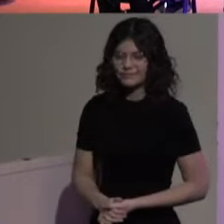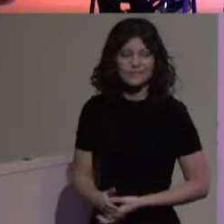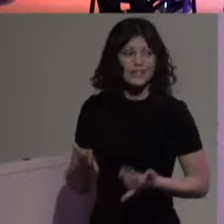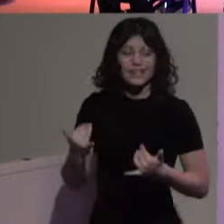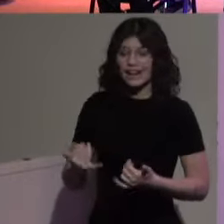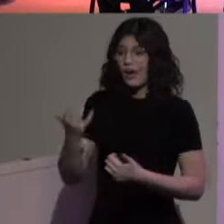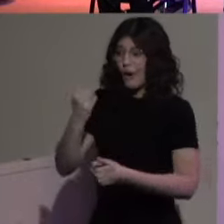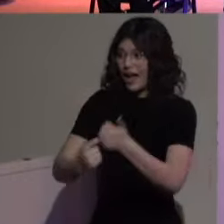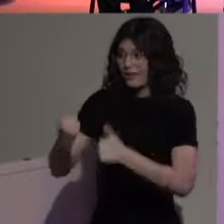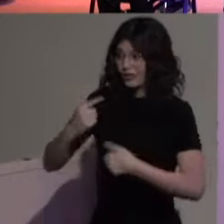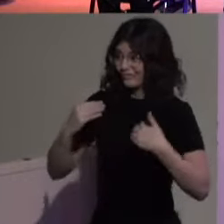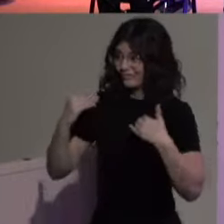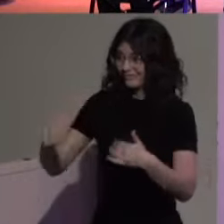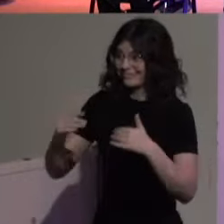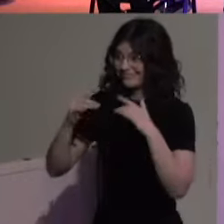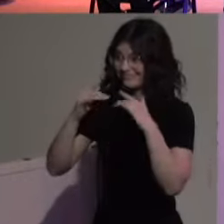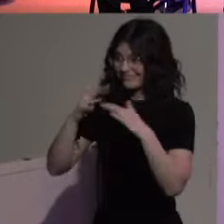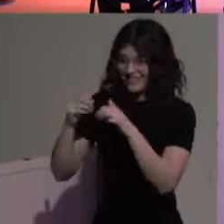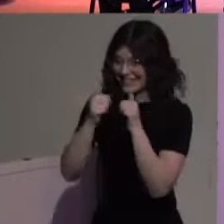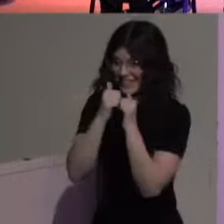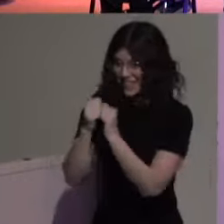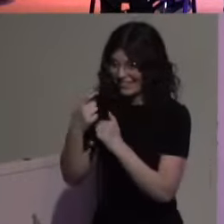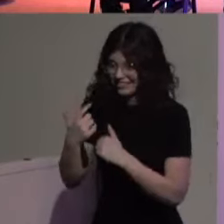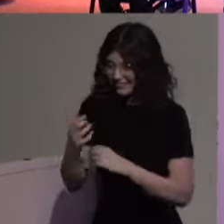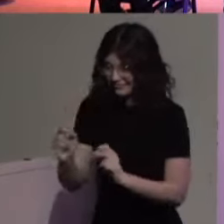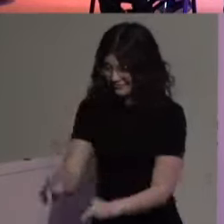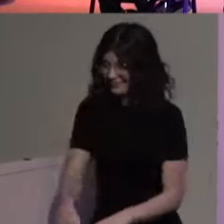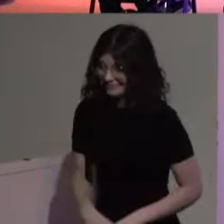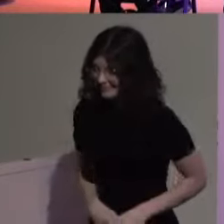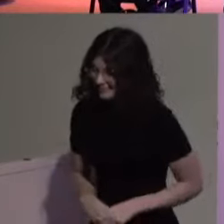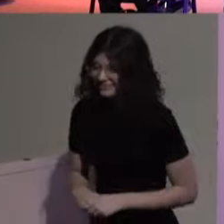And now everybody can join in this time.